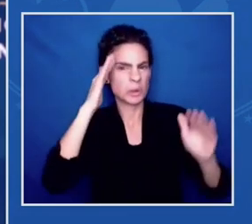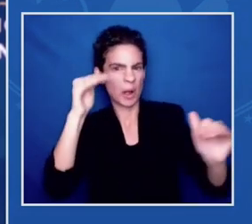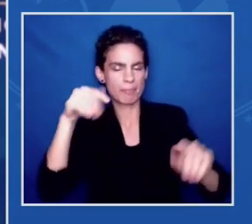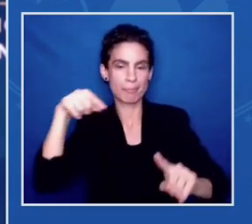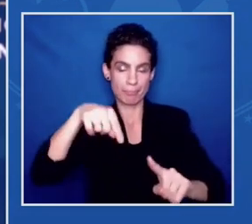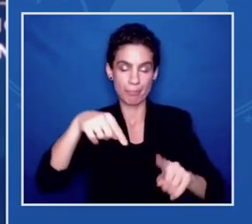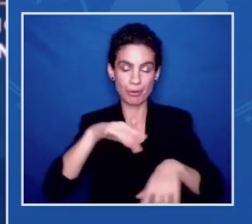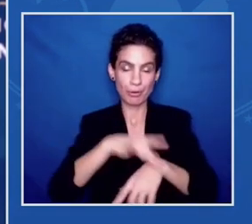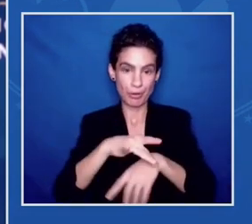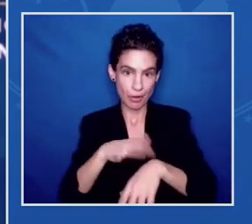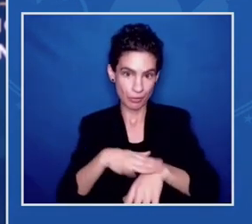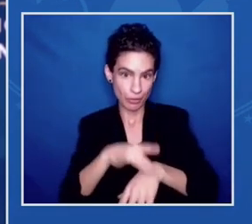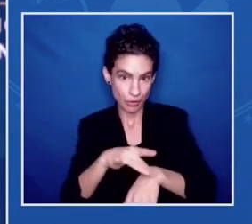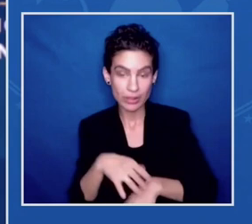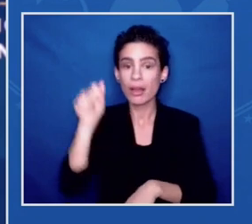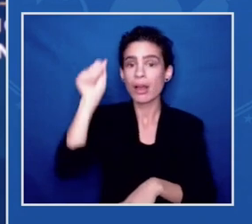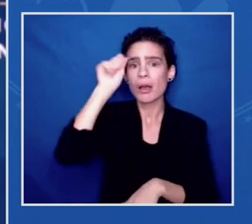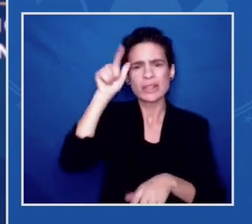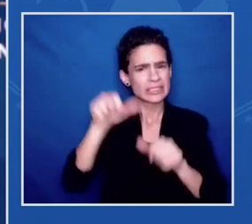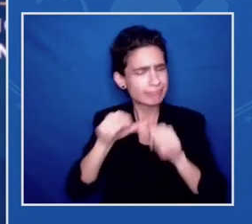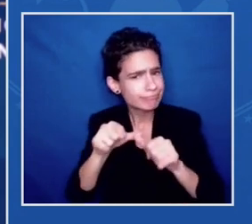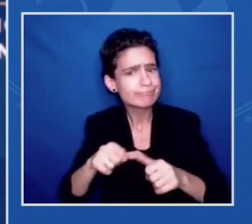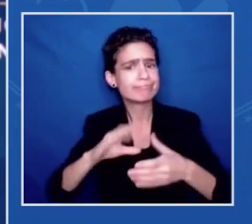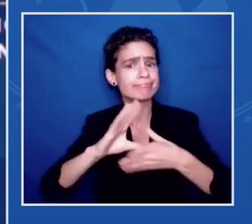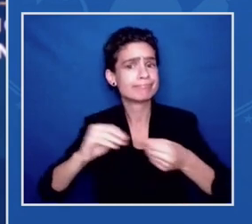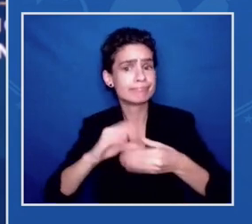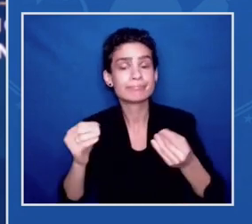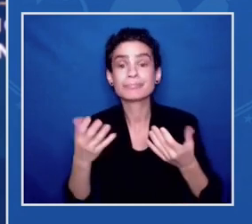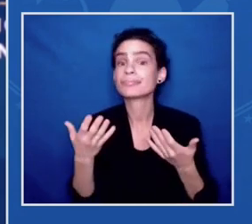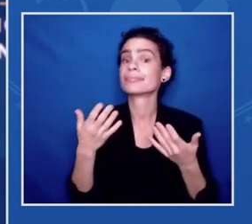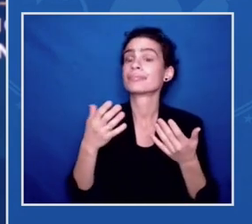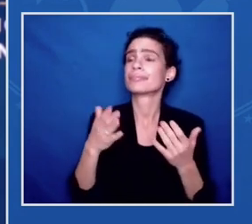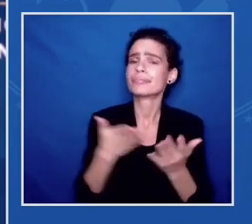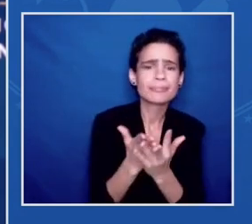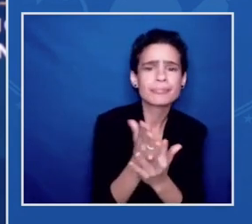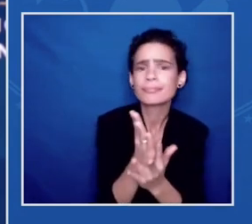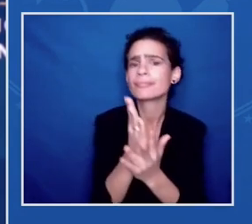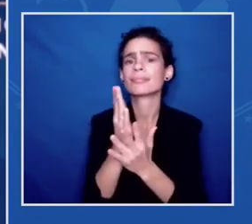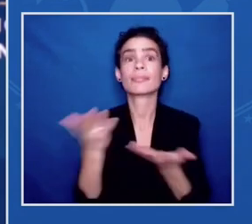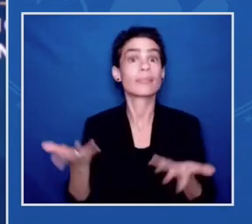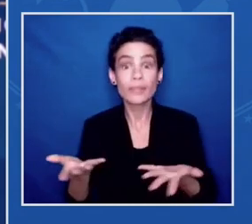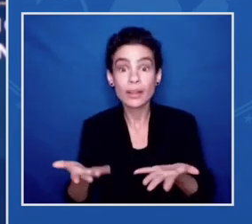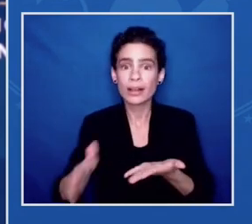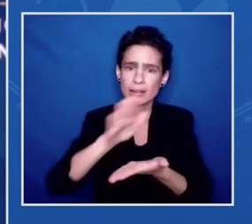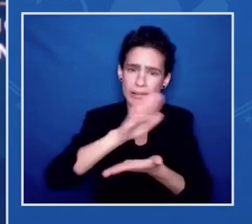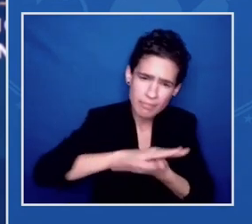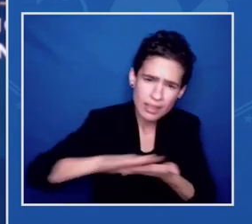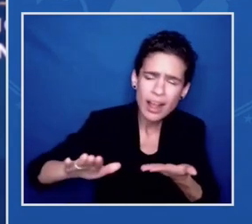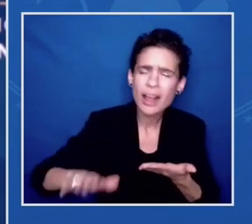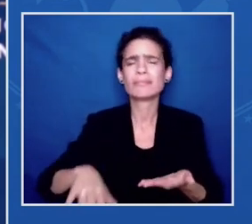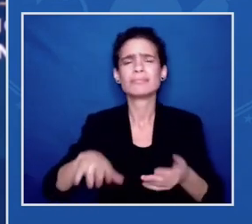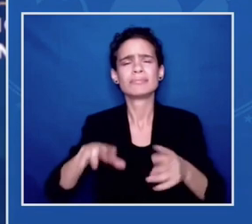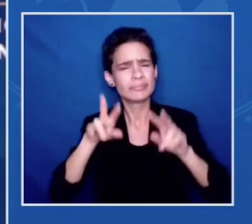on earth." Went on to say, "The way is plain,